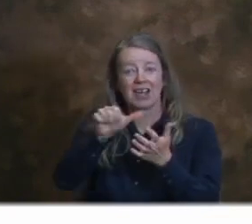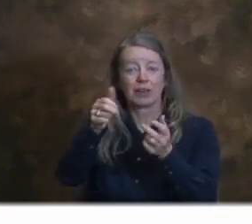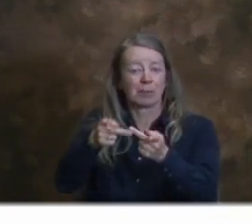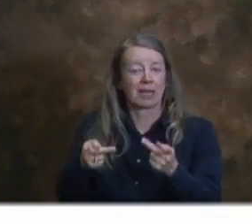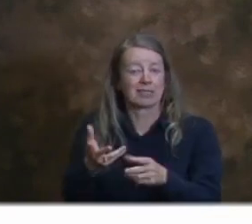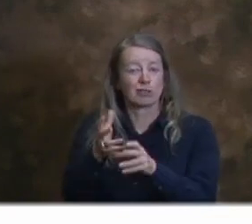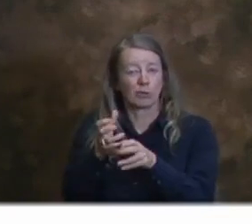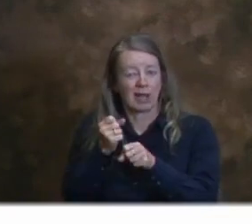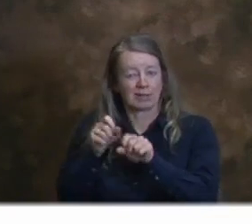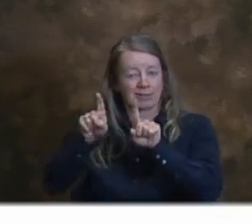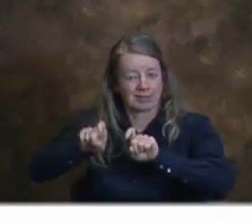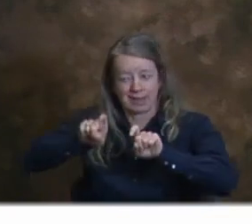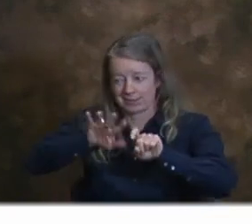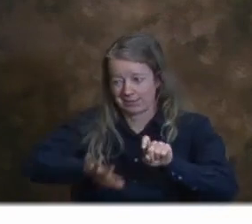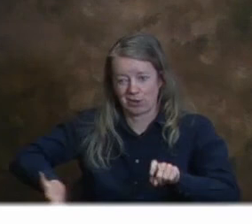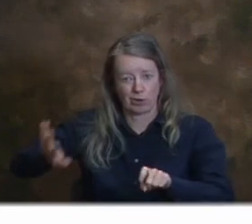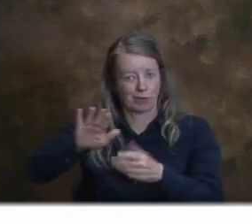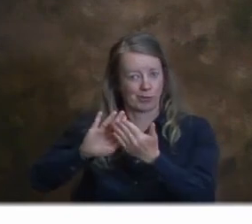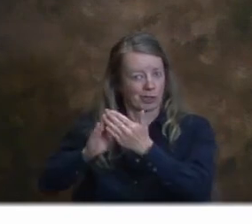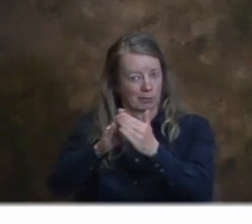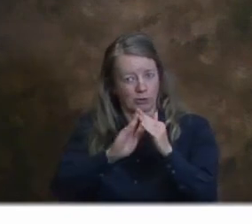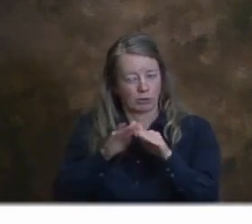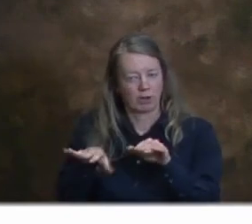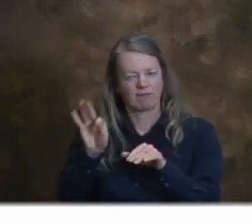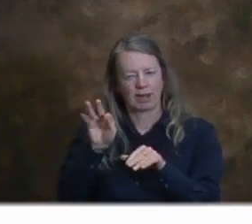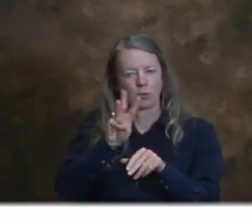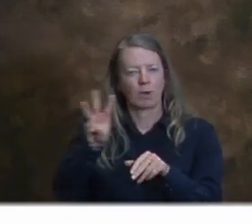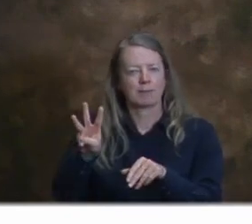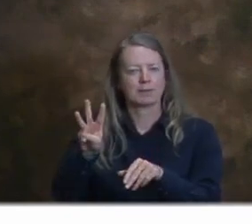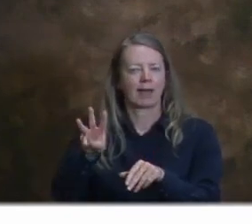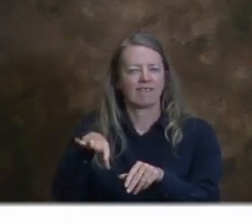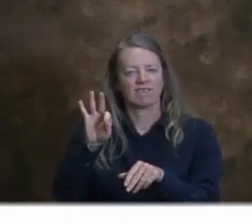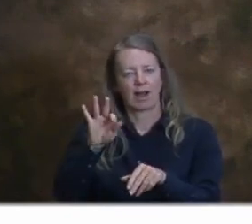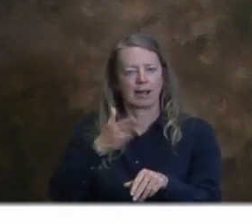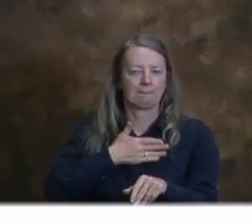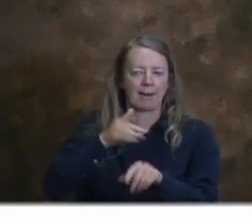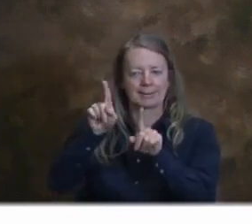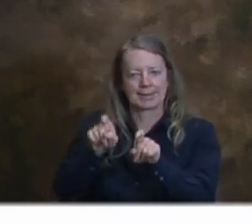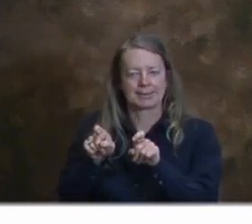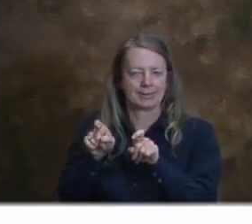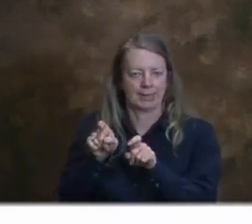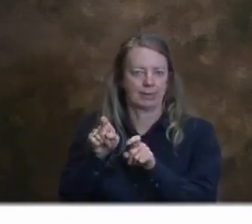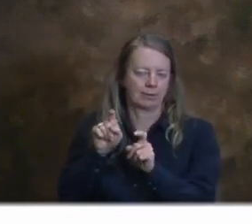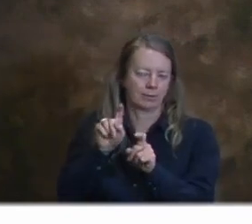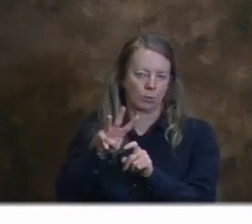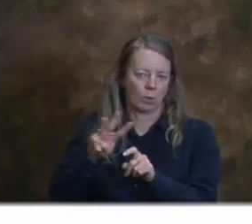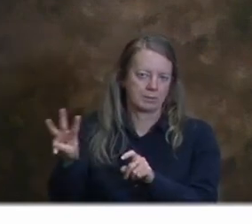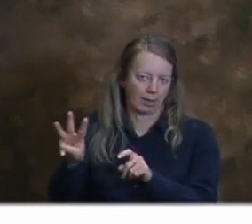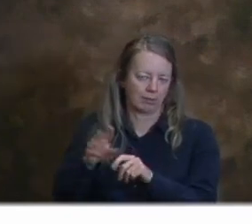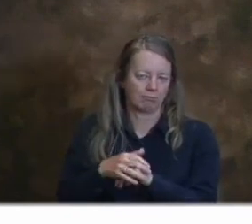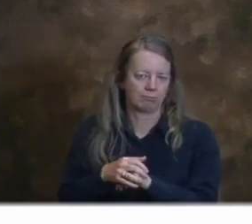Carolina DHHS Find My Testing Place website, which is listed.